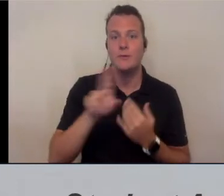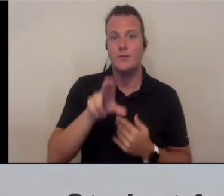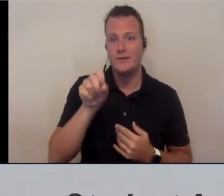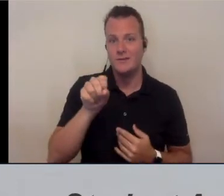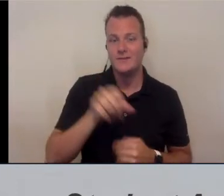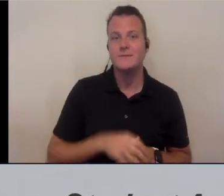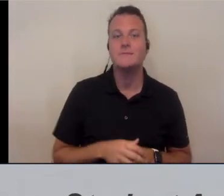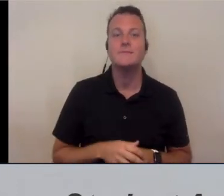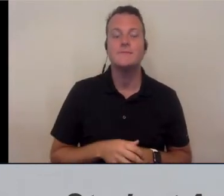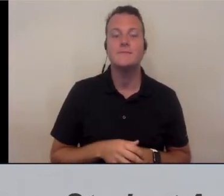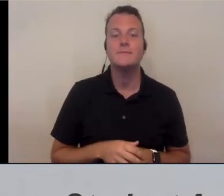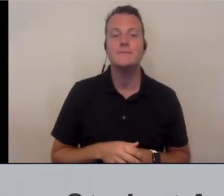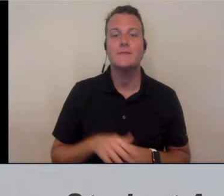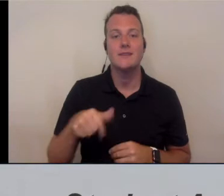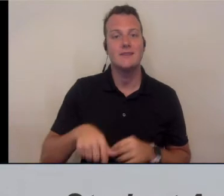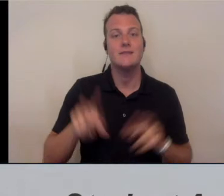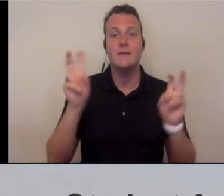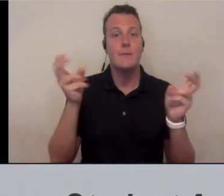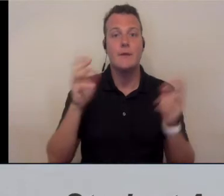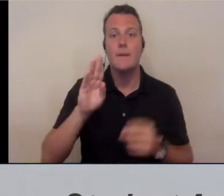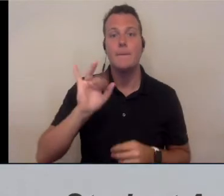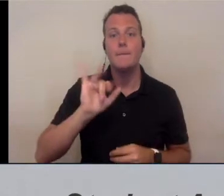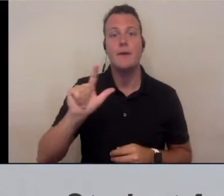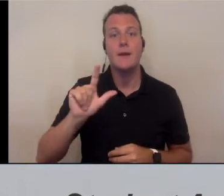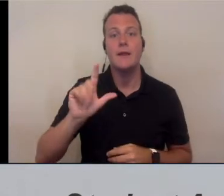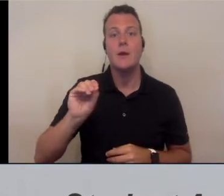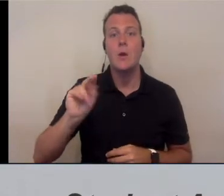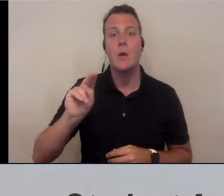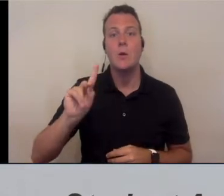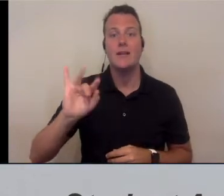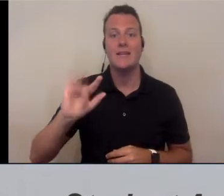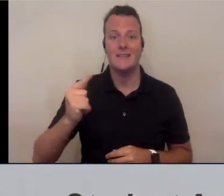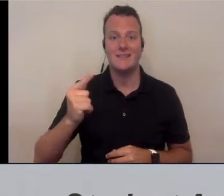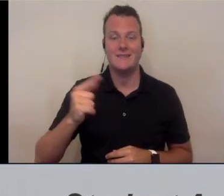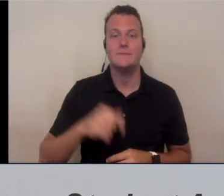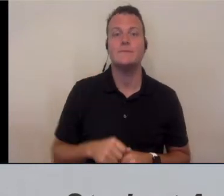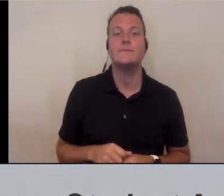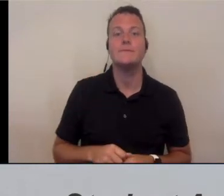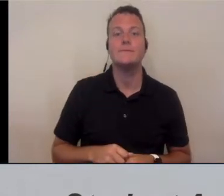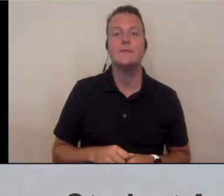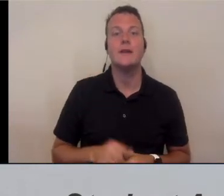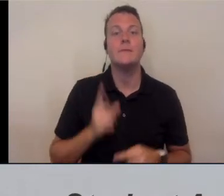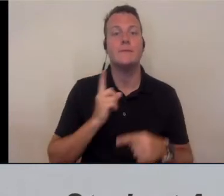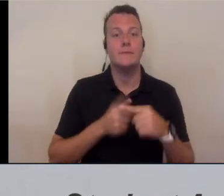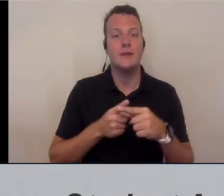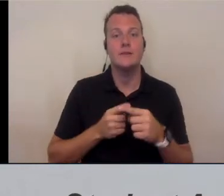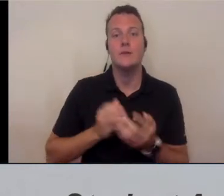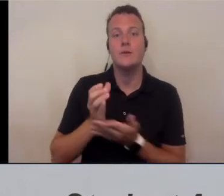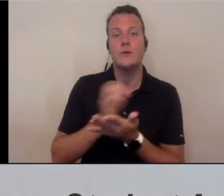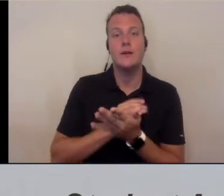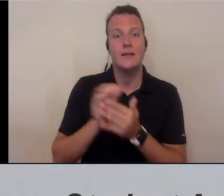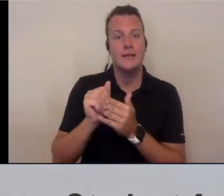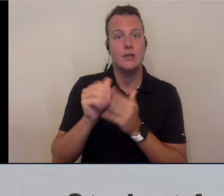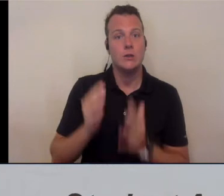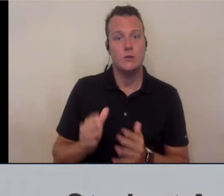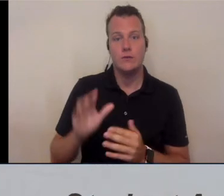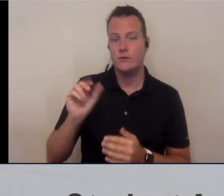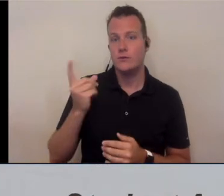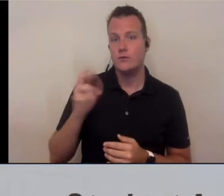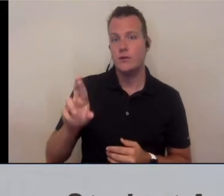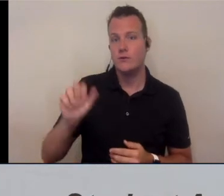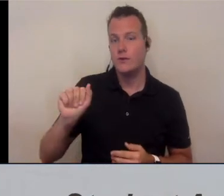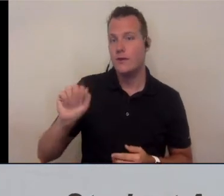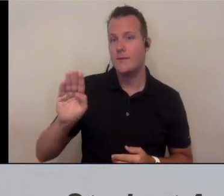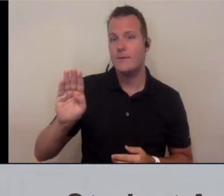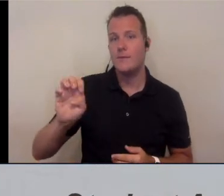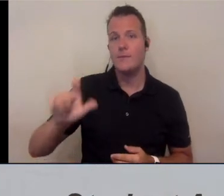country to this session, Billing and Coding. It is also my distinct pleasure to introduce today's course leader, Dr. Abel.